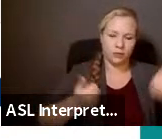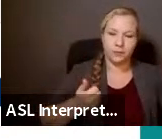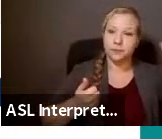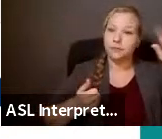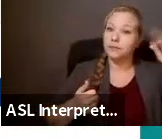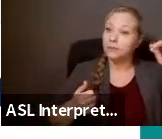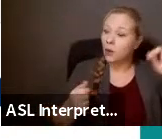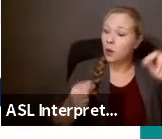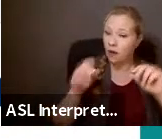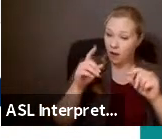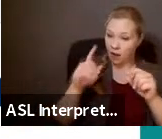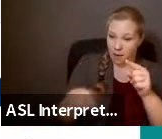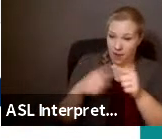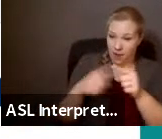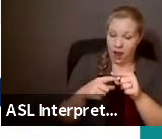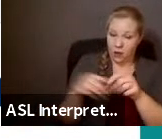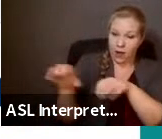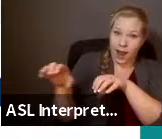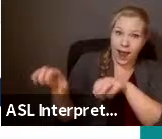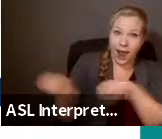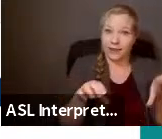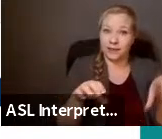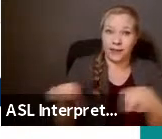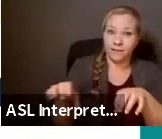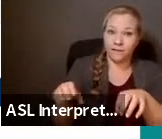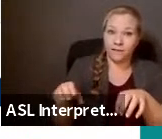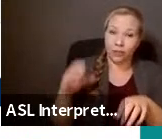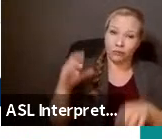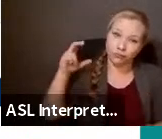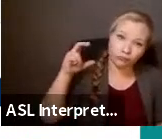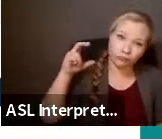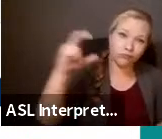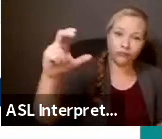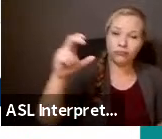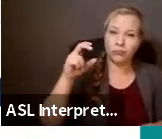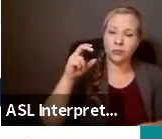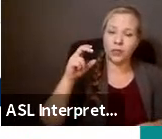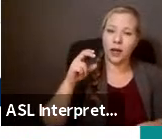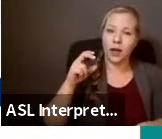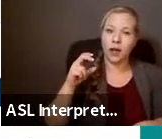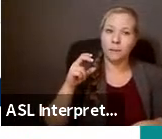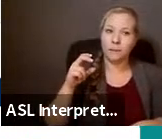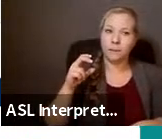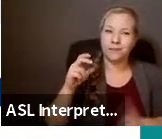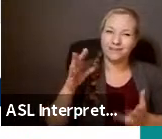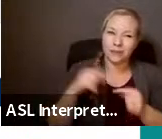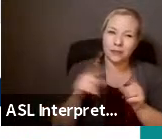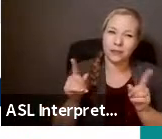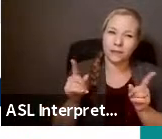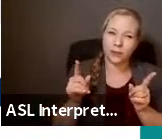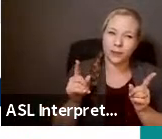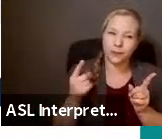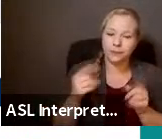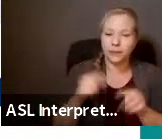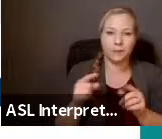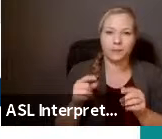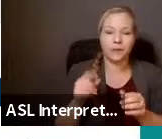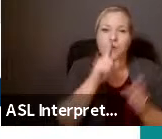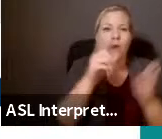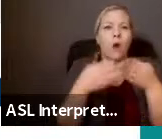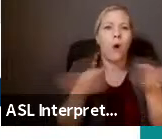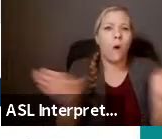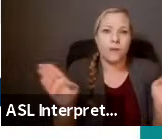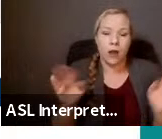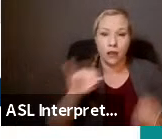an active transport, it's kind of indifferent, or there are differences, but just overall,